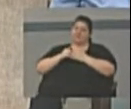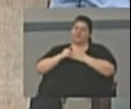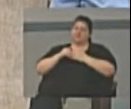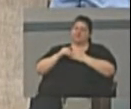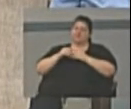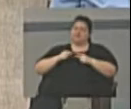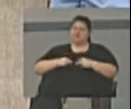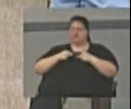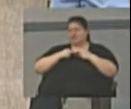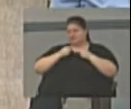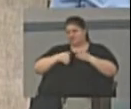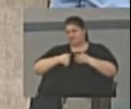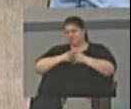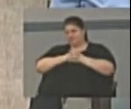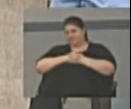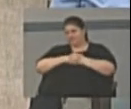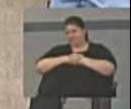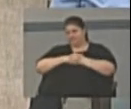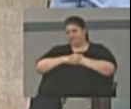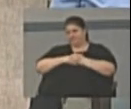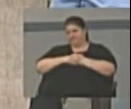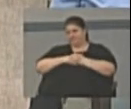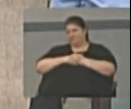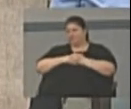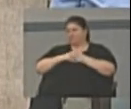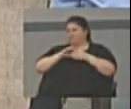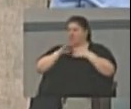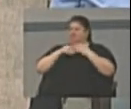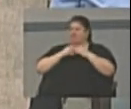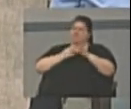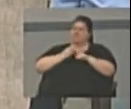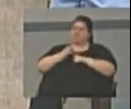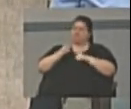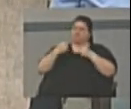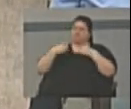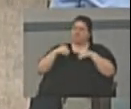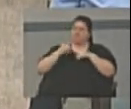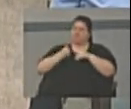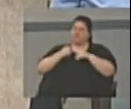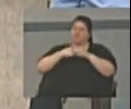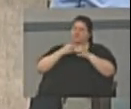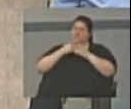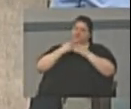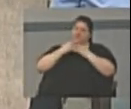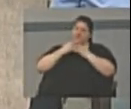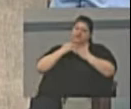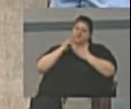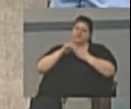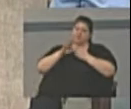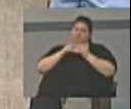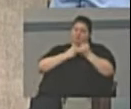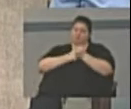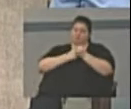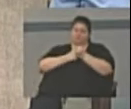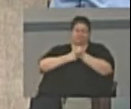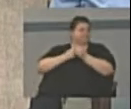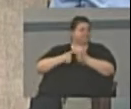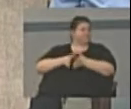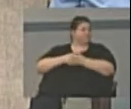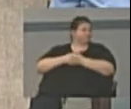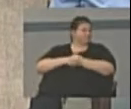And I just wanted to thank you all for your support, and hope we have your continued support. Thank you,